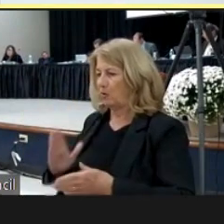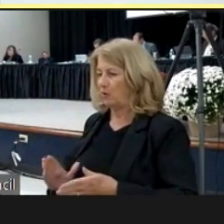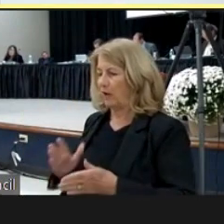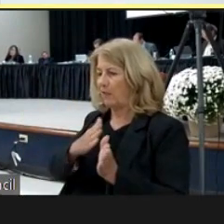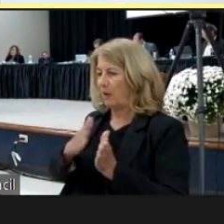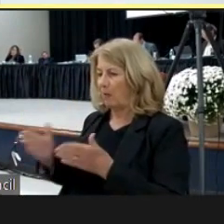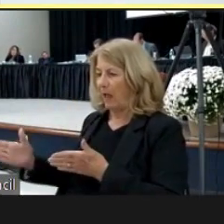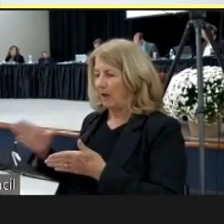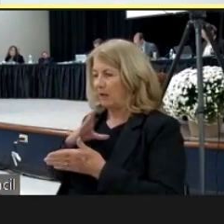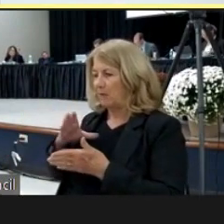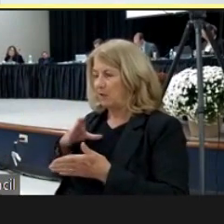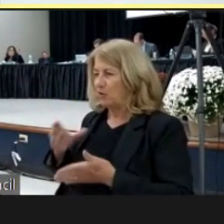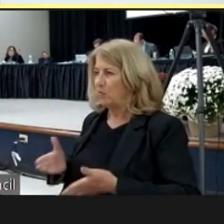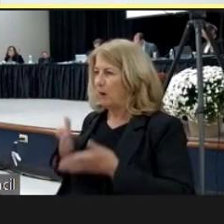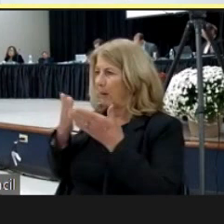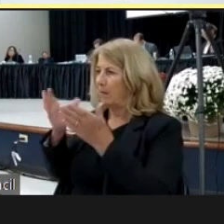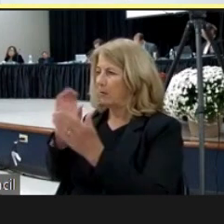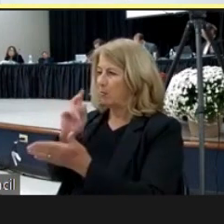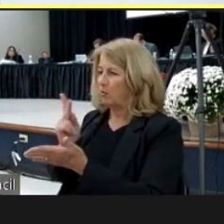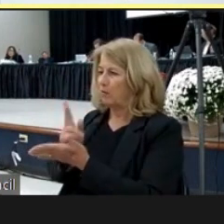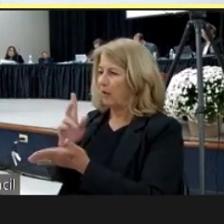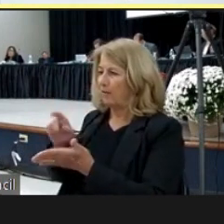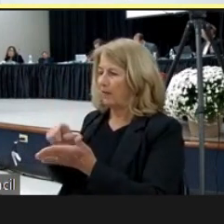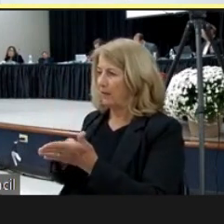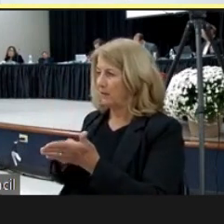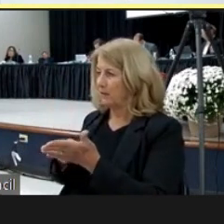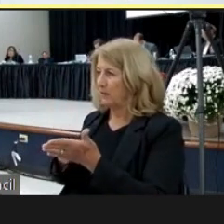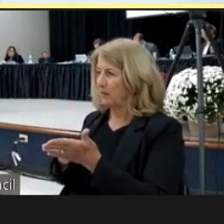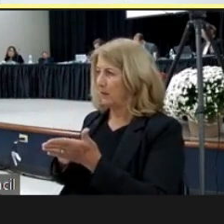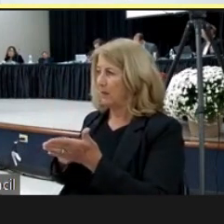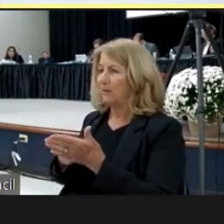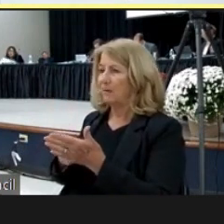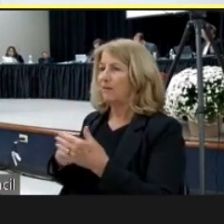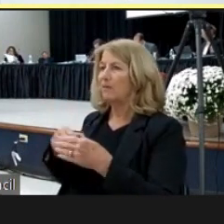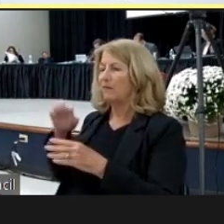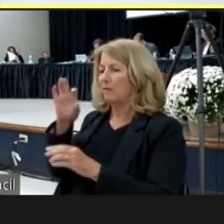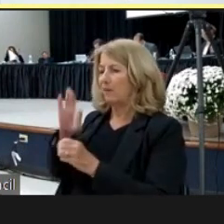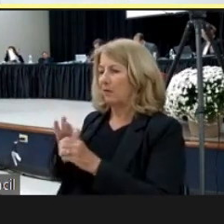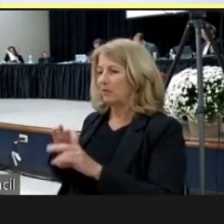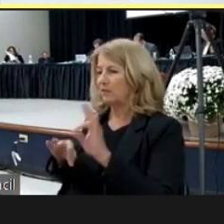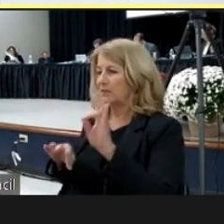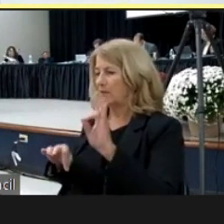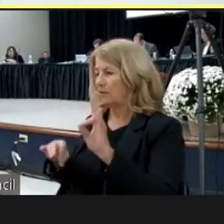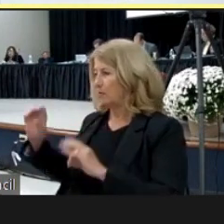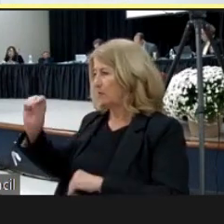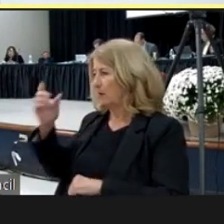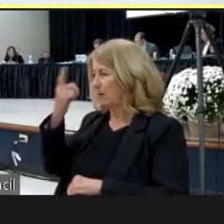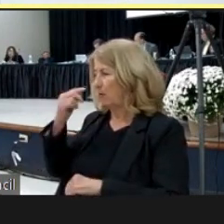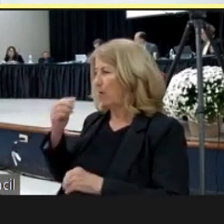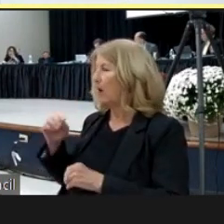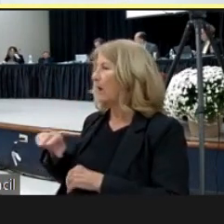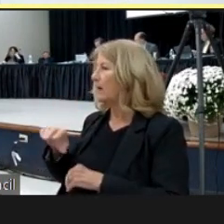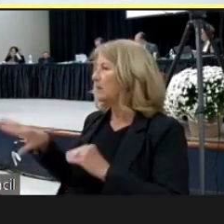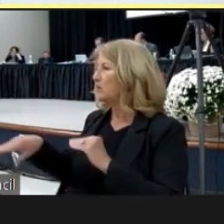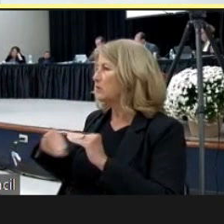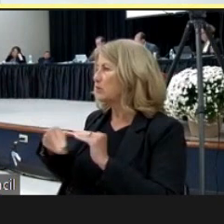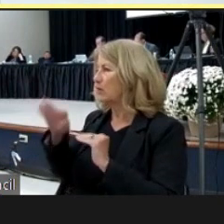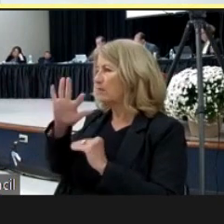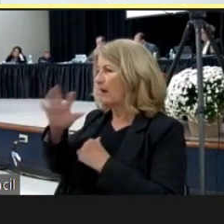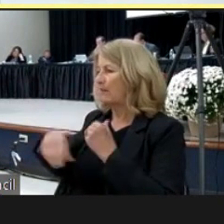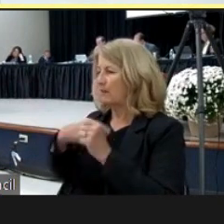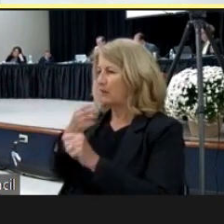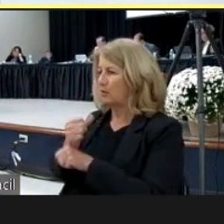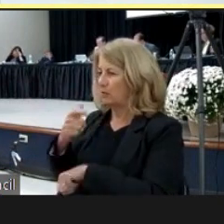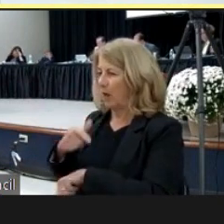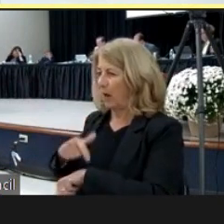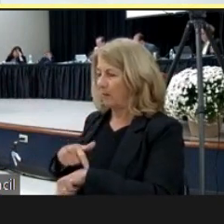did recommend approval of this by a vote of 7-0 for another 5-year period. I did look at that